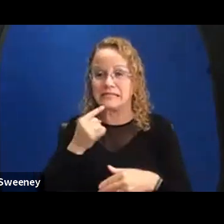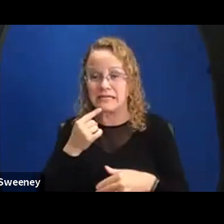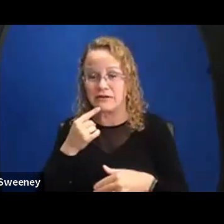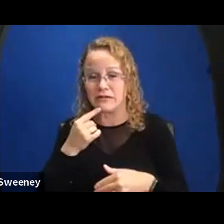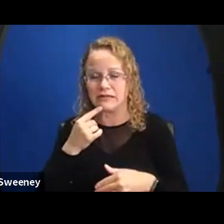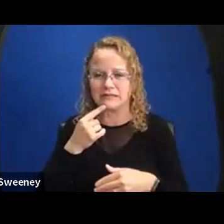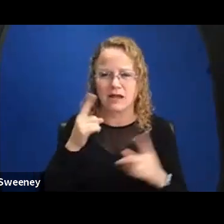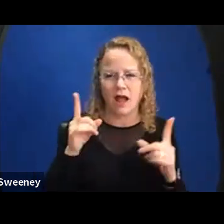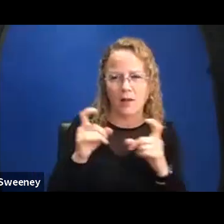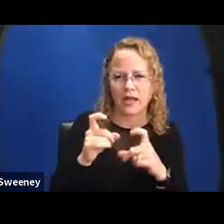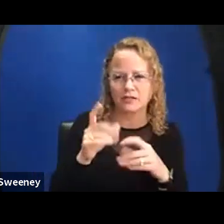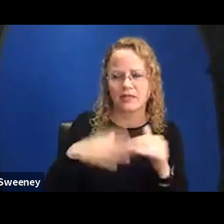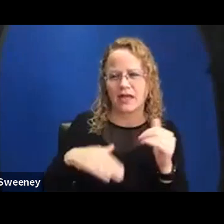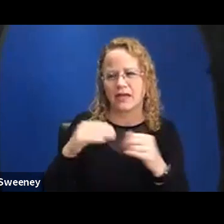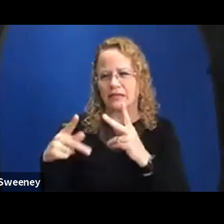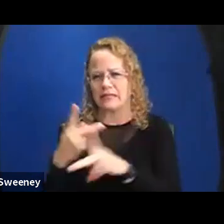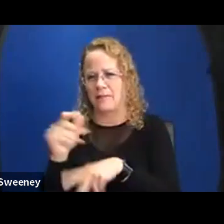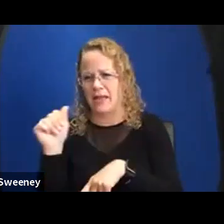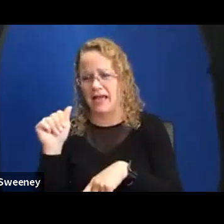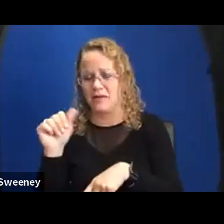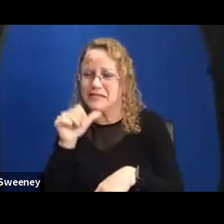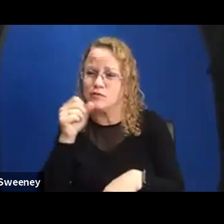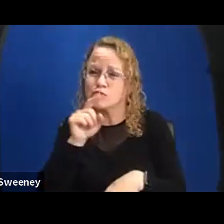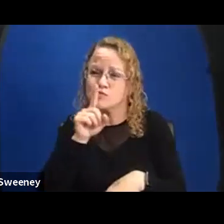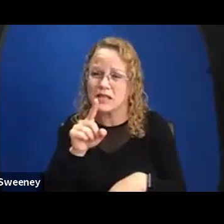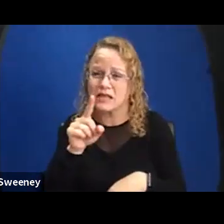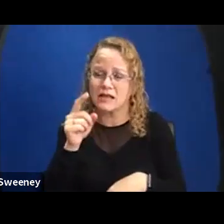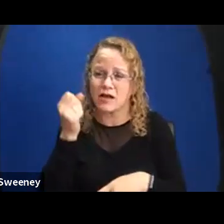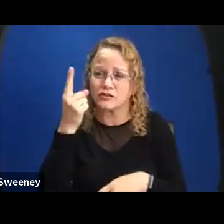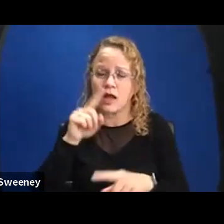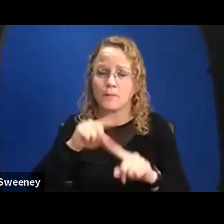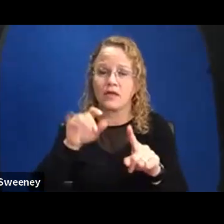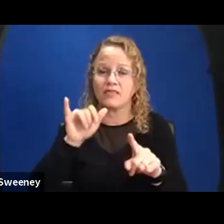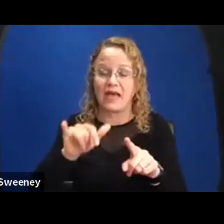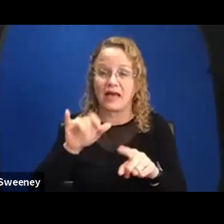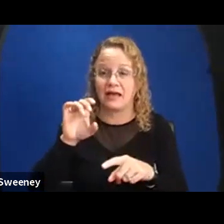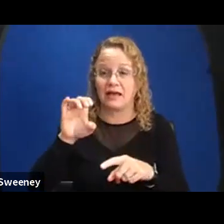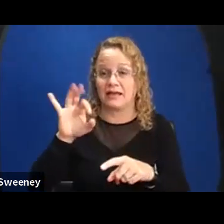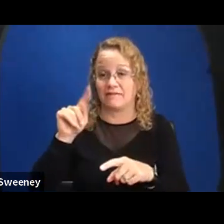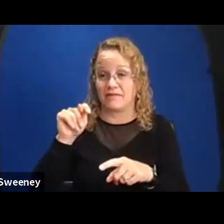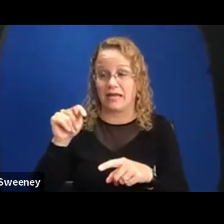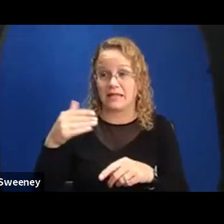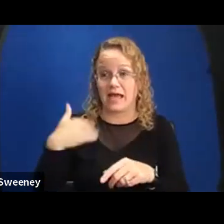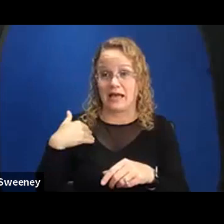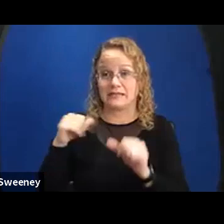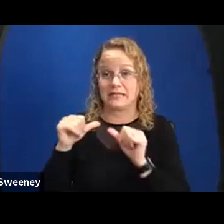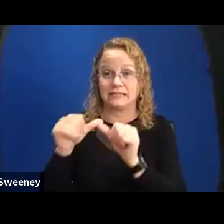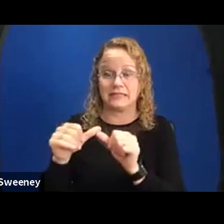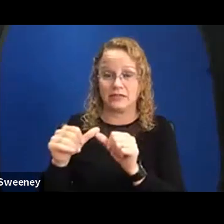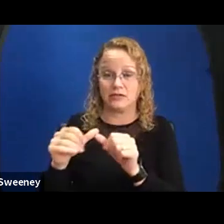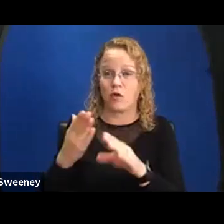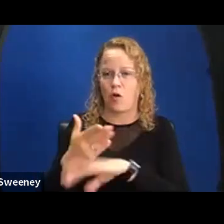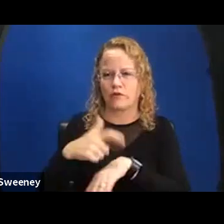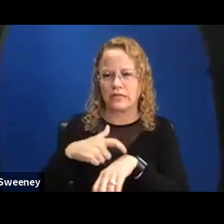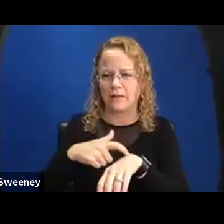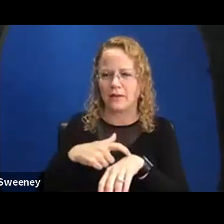A. And we didn't really understand it, but that effect has held up over time and over larger numbers. We don't have a